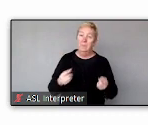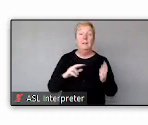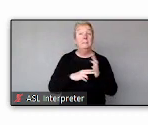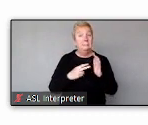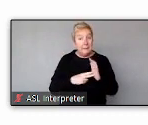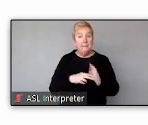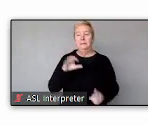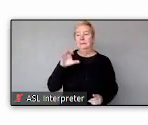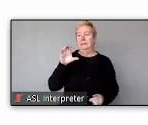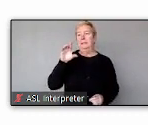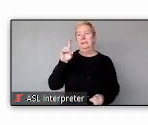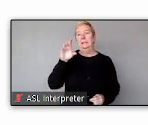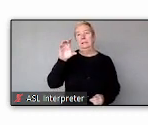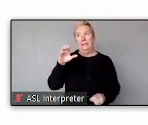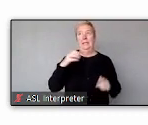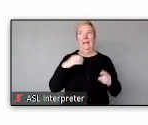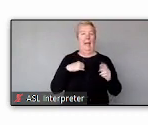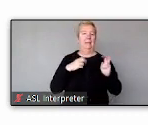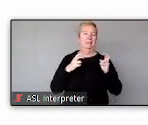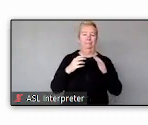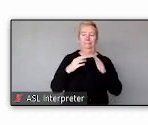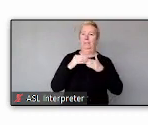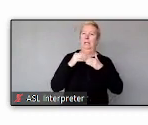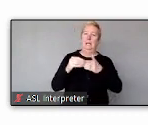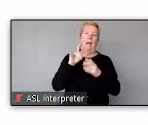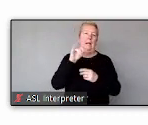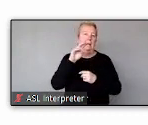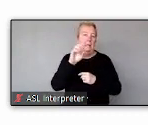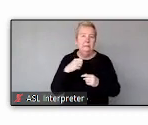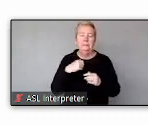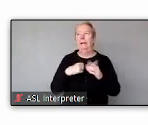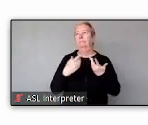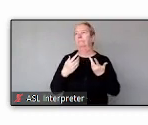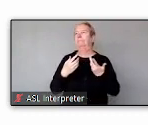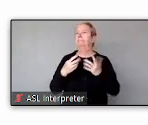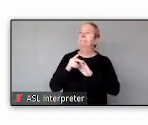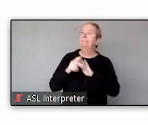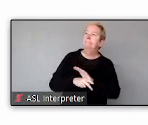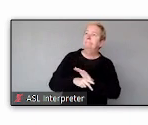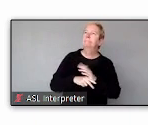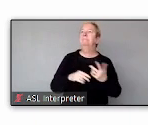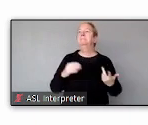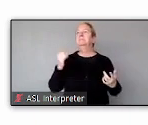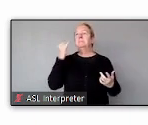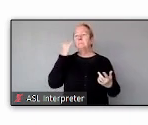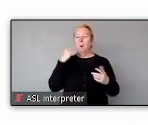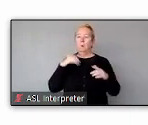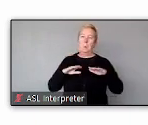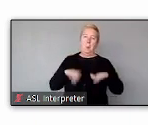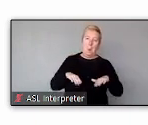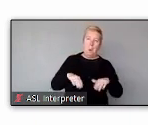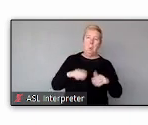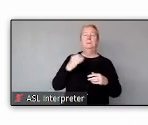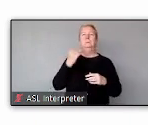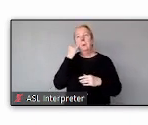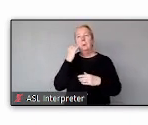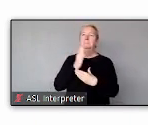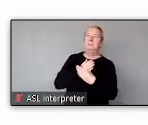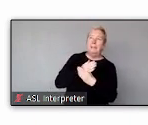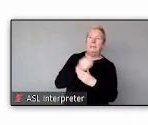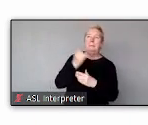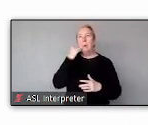CDC has guidelines for what should we be thinking about doing or doing if we're in low, medium, or high areas. And you